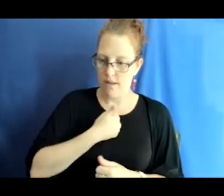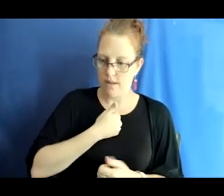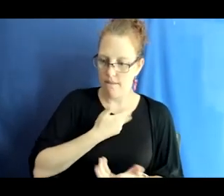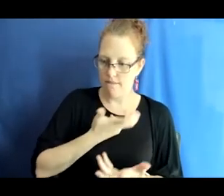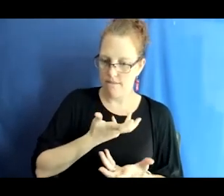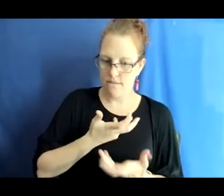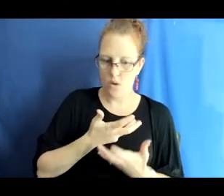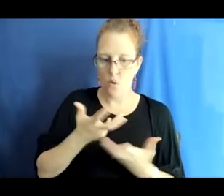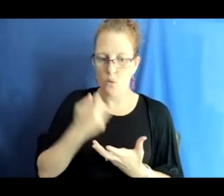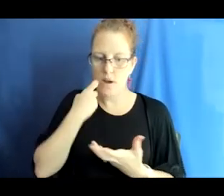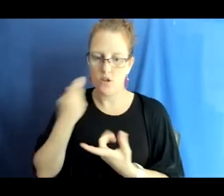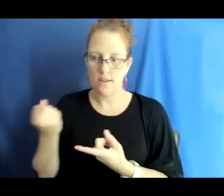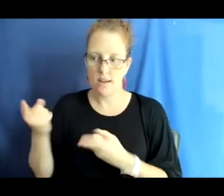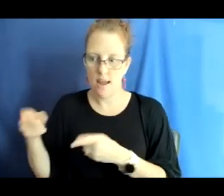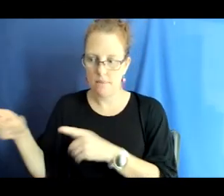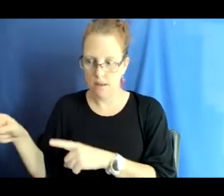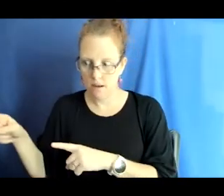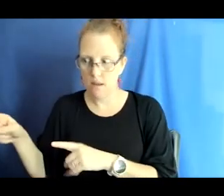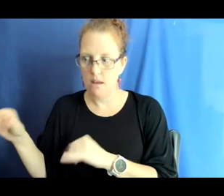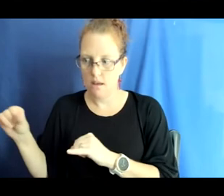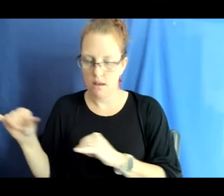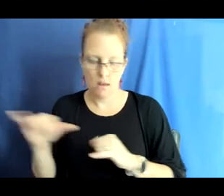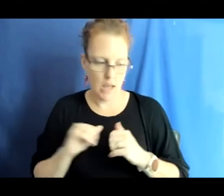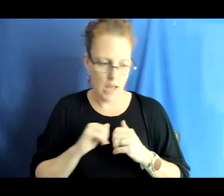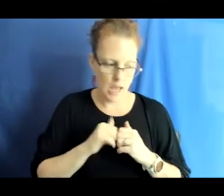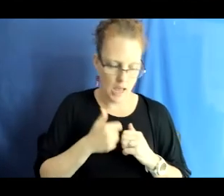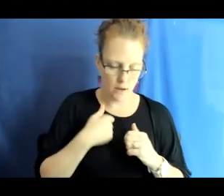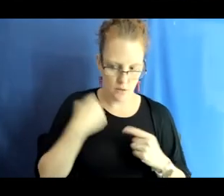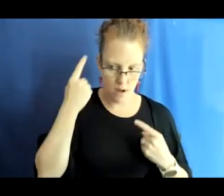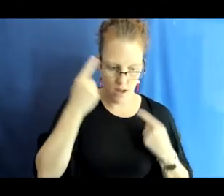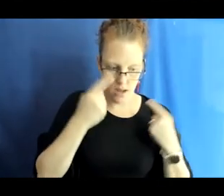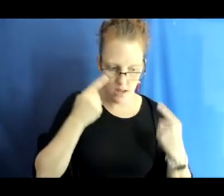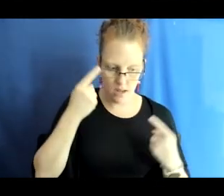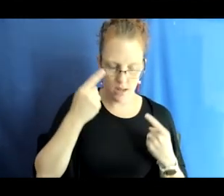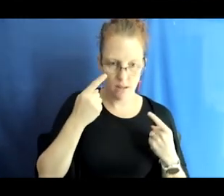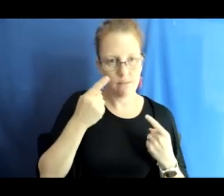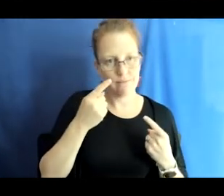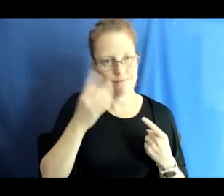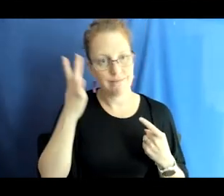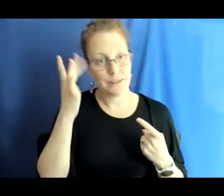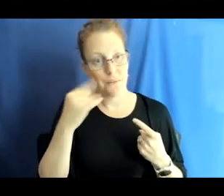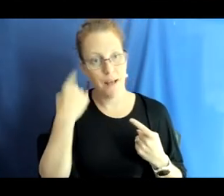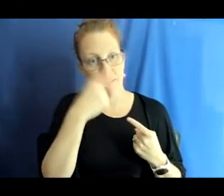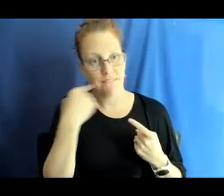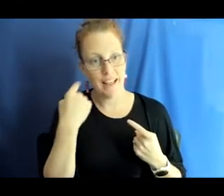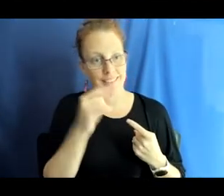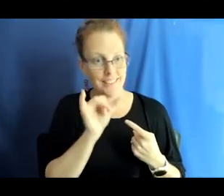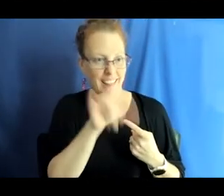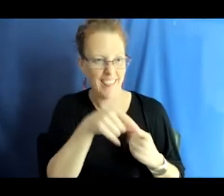what had just happened to me, so. So that's what my face is really the way it is when I'm